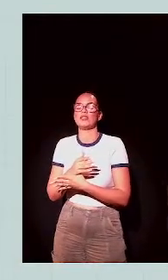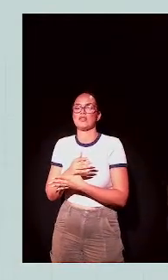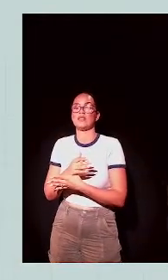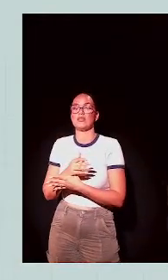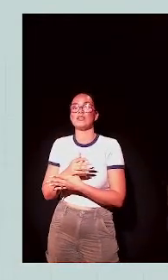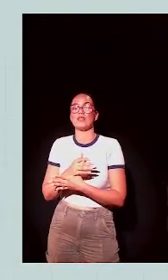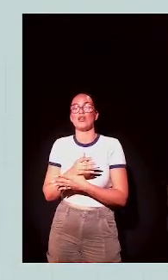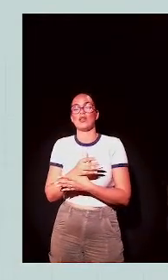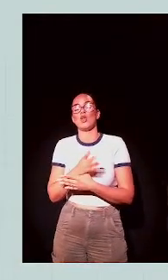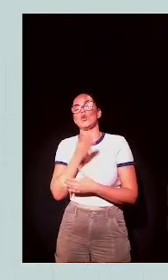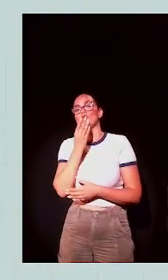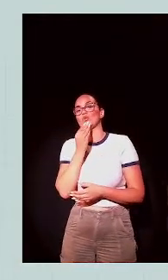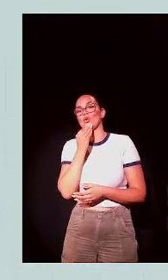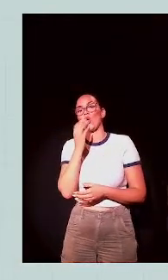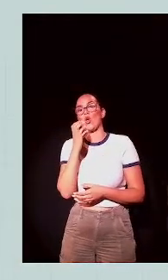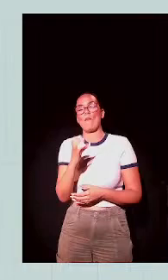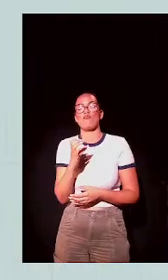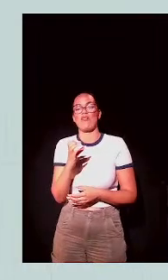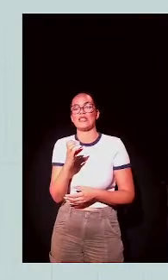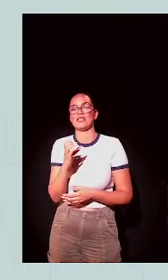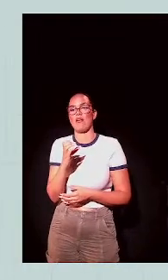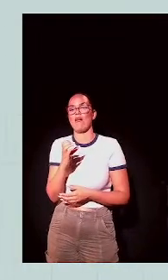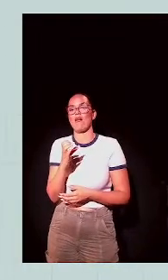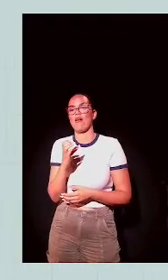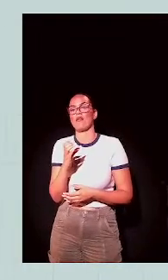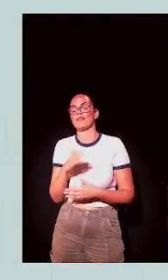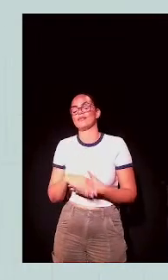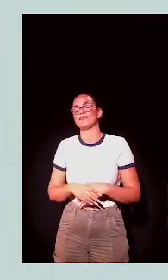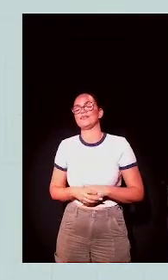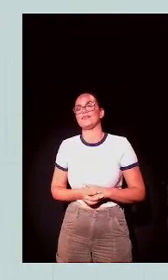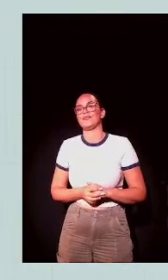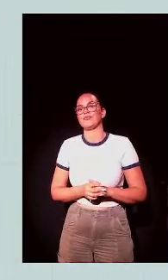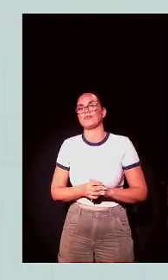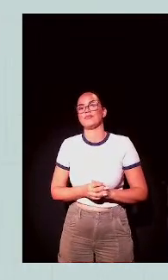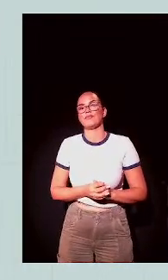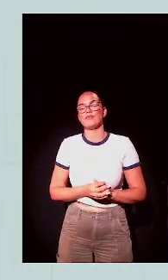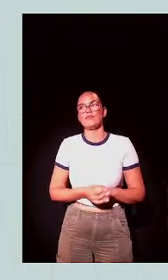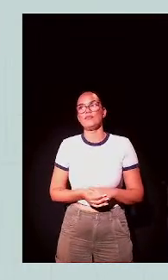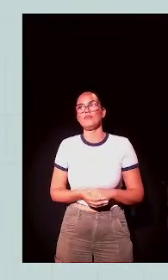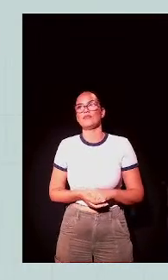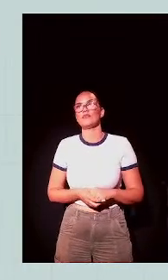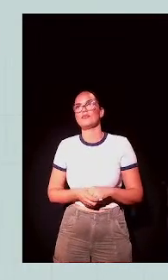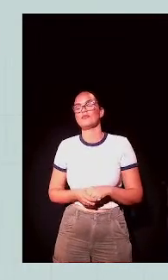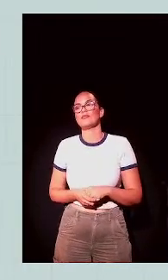a comparator to produce gates off those, and